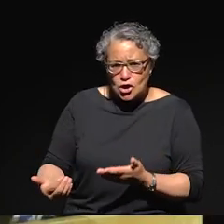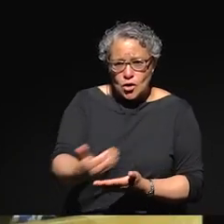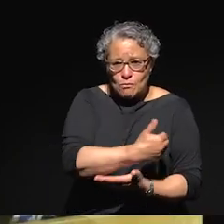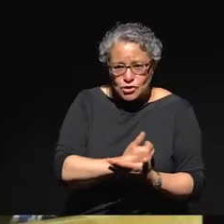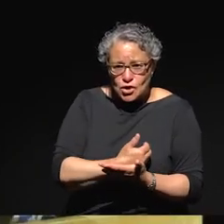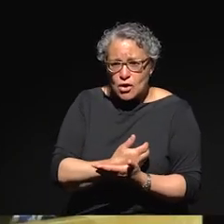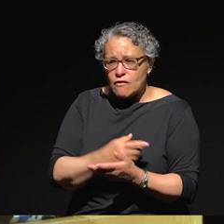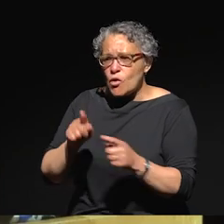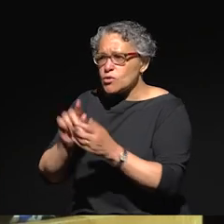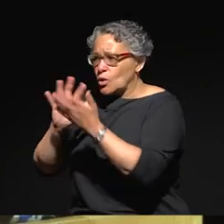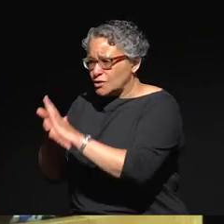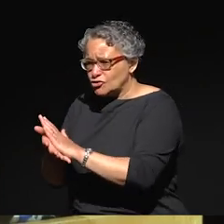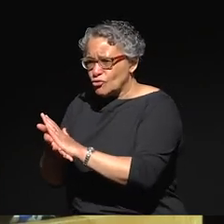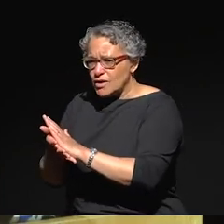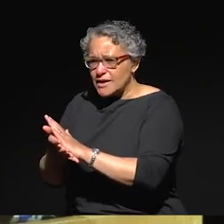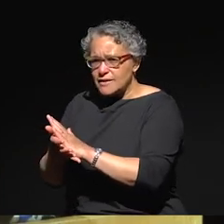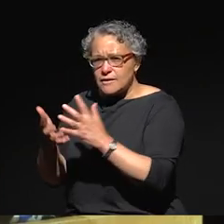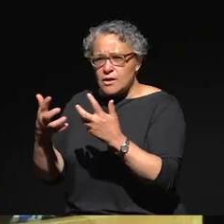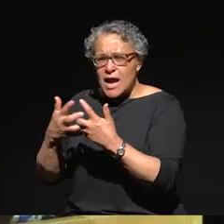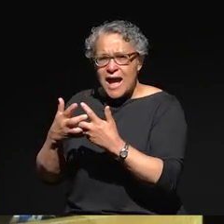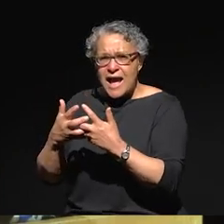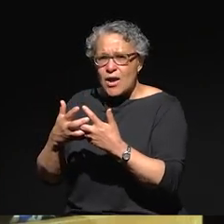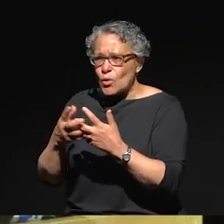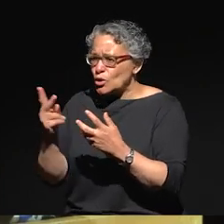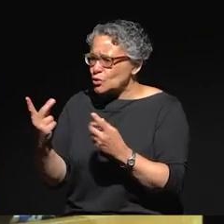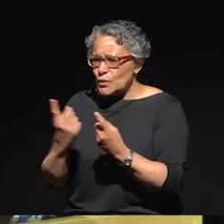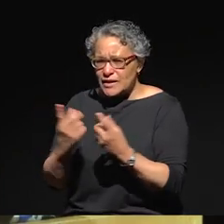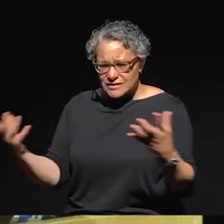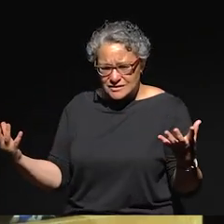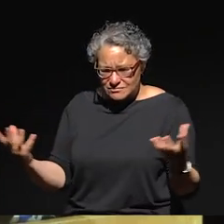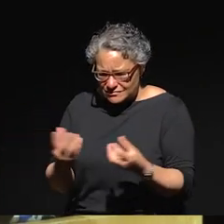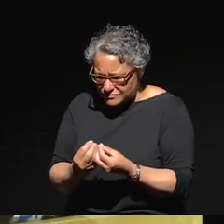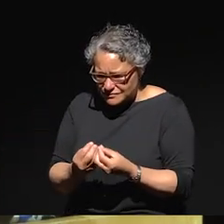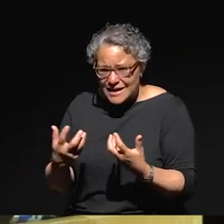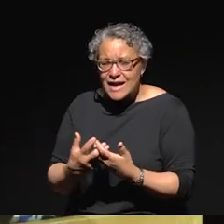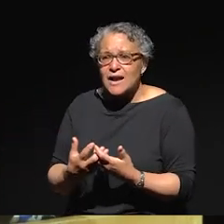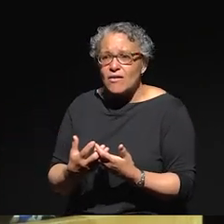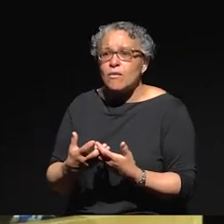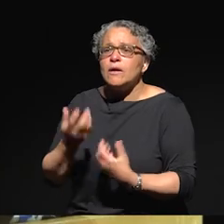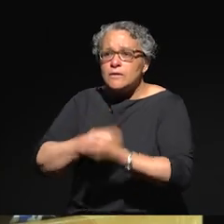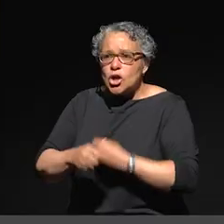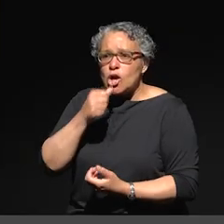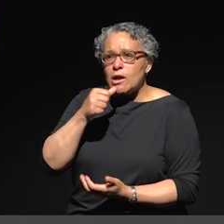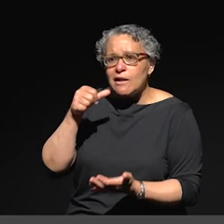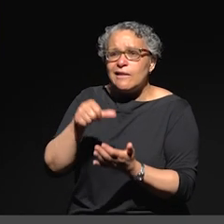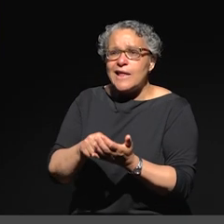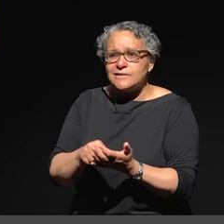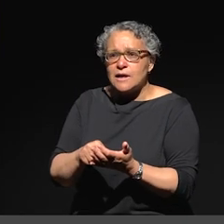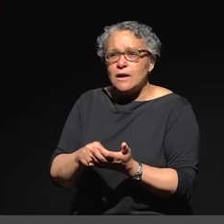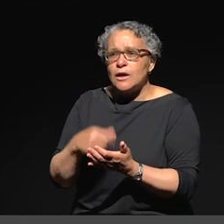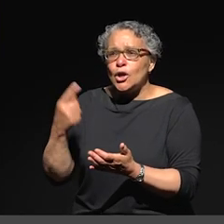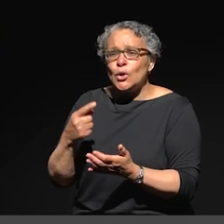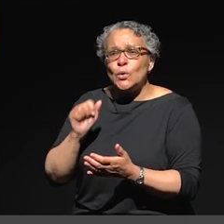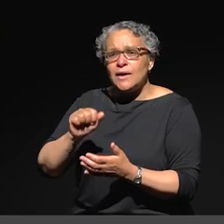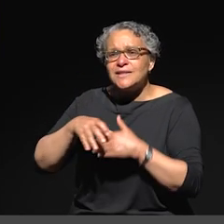formulated these conflicted thoughts in a letter that we have in the exhibition, which is in draft. Drafted by his friend Baldassare Castiglione,